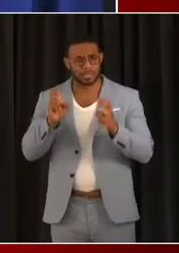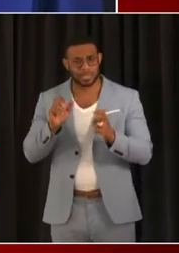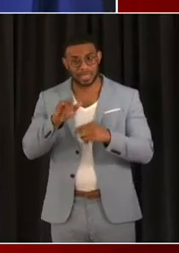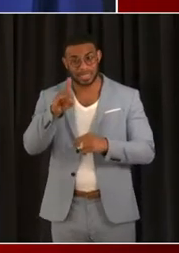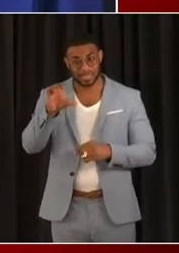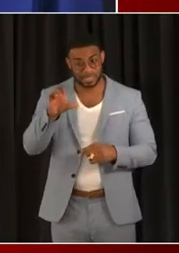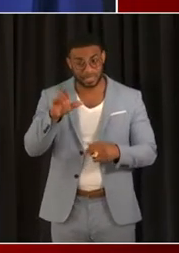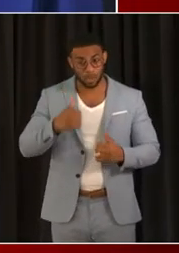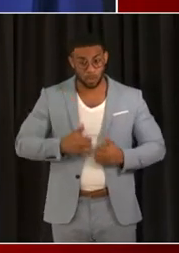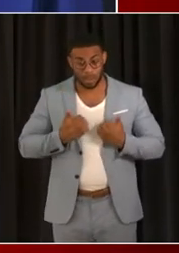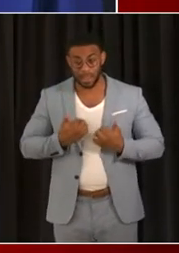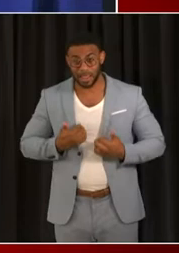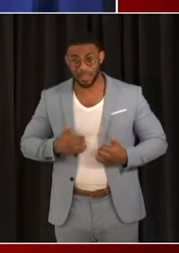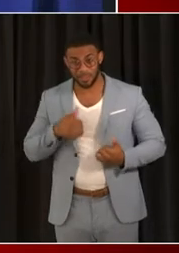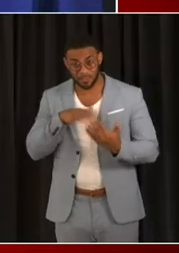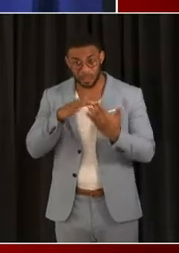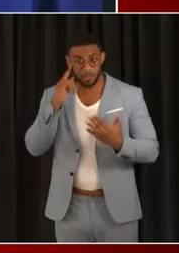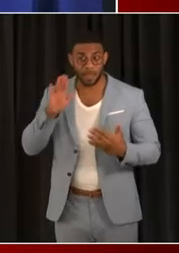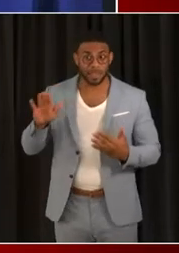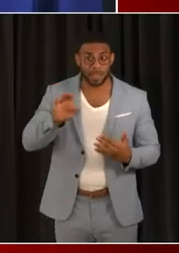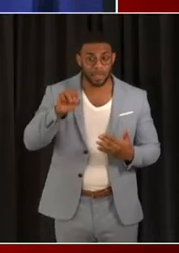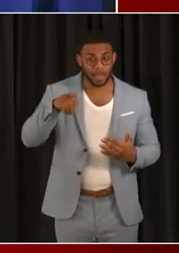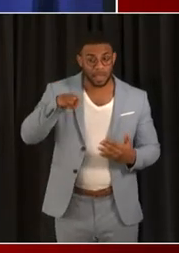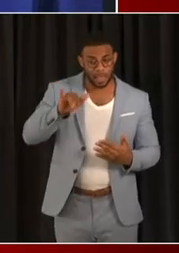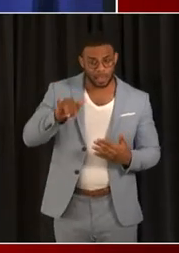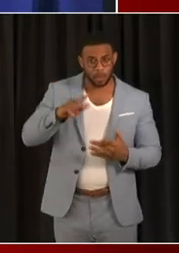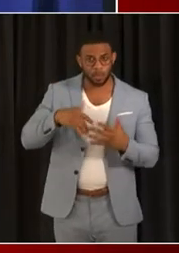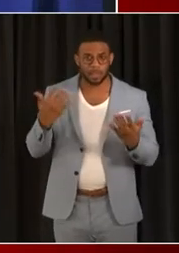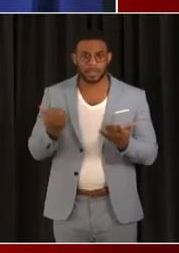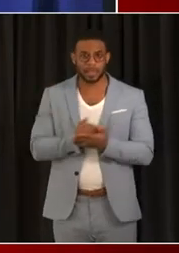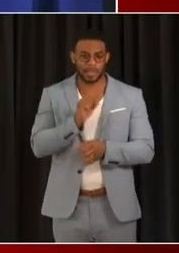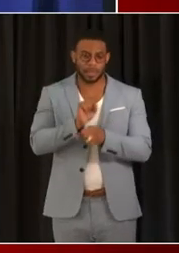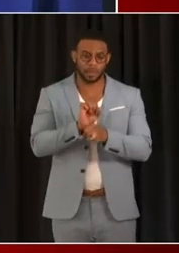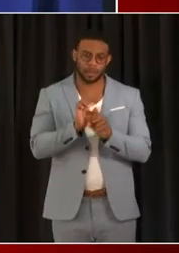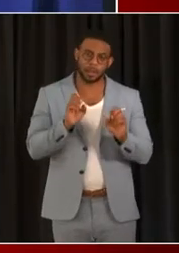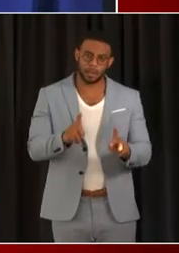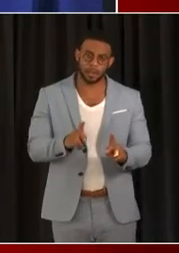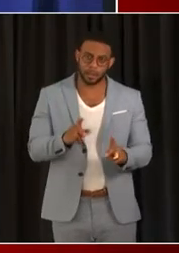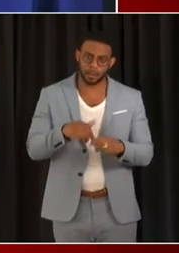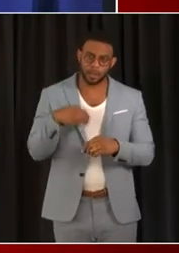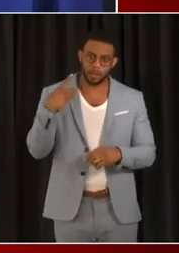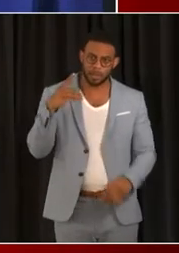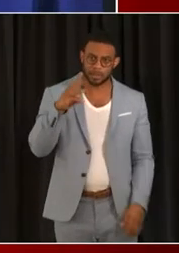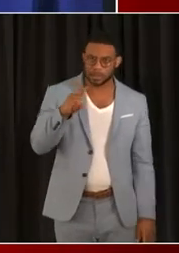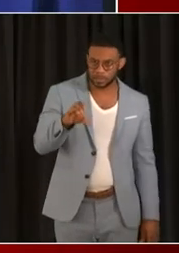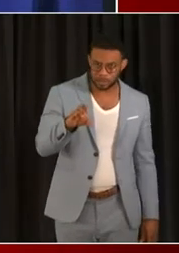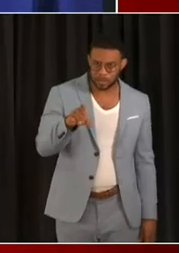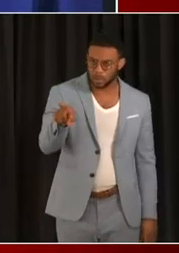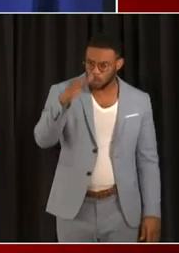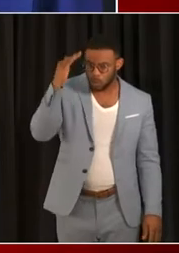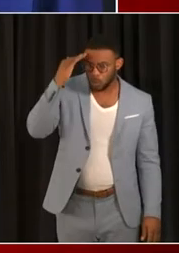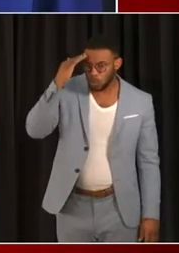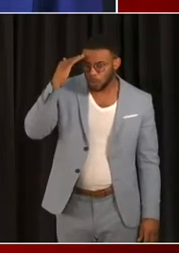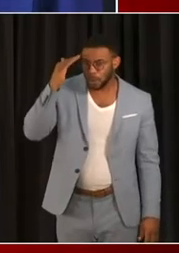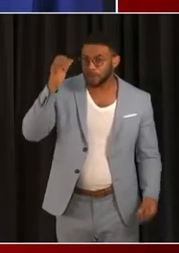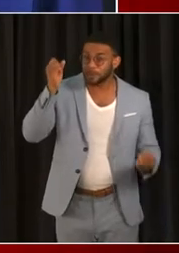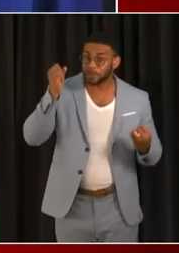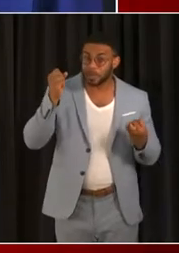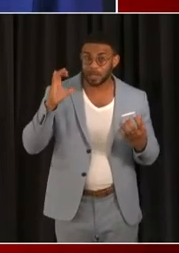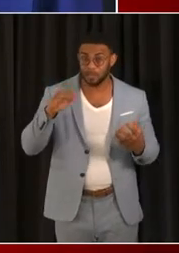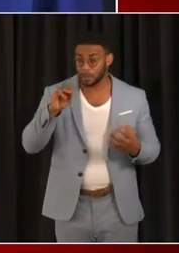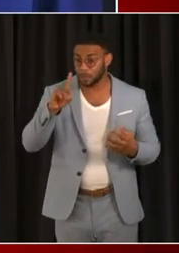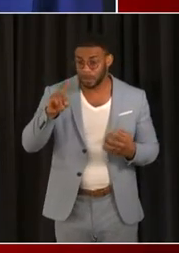issues that D.C. residents face in terms of their equity with getting employment opportunities in Washington, D.C. As you're aware, that